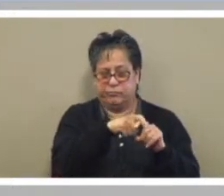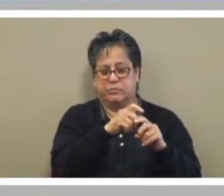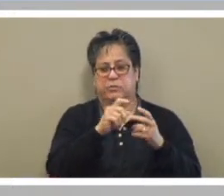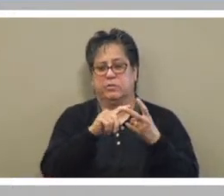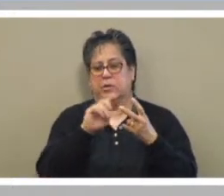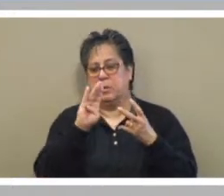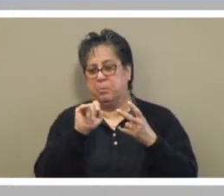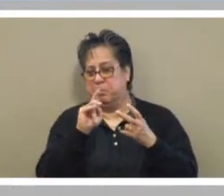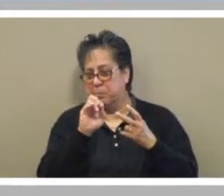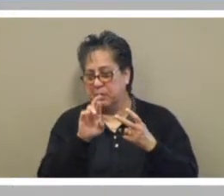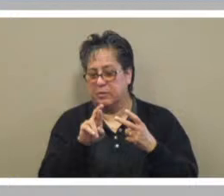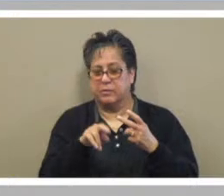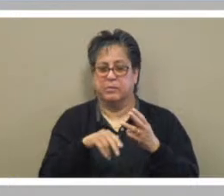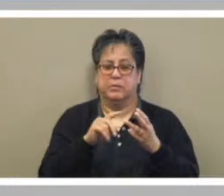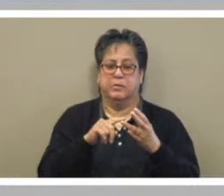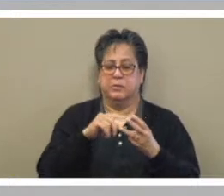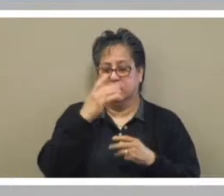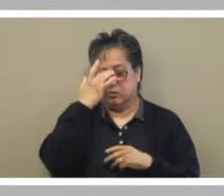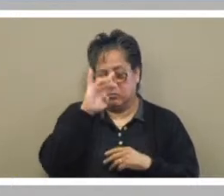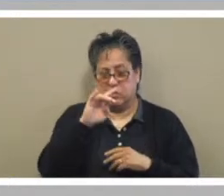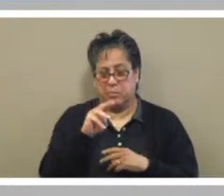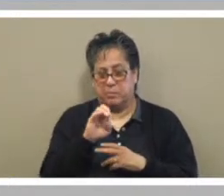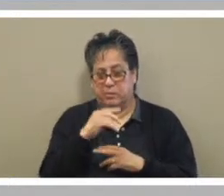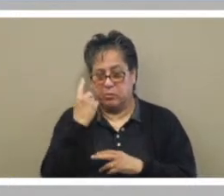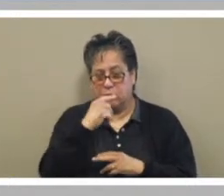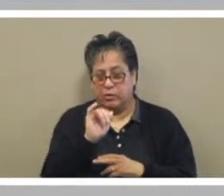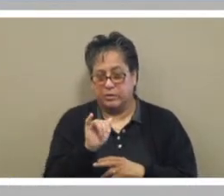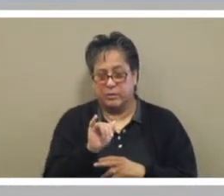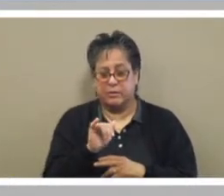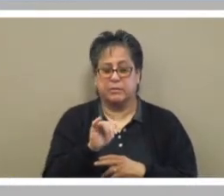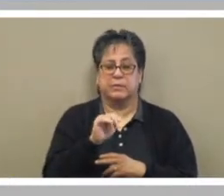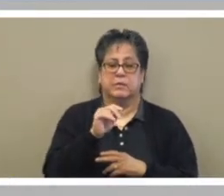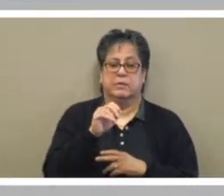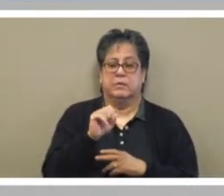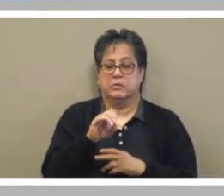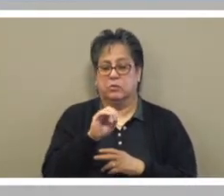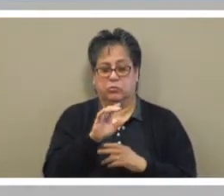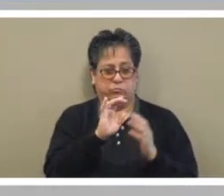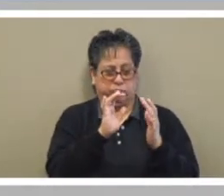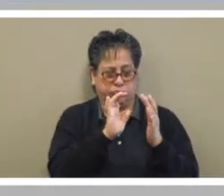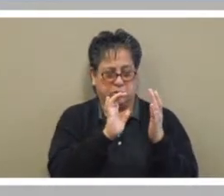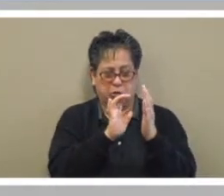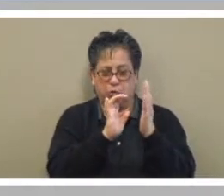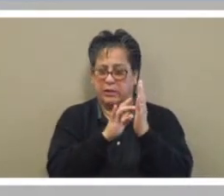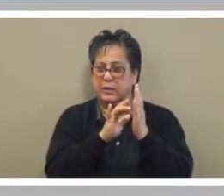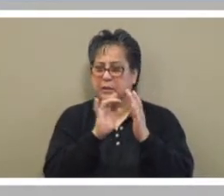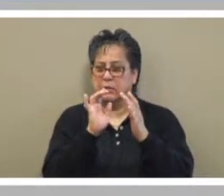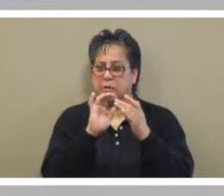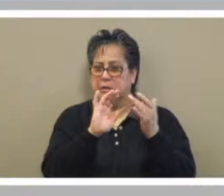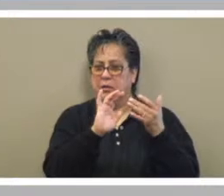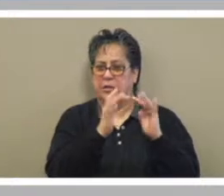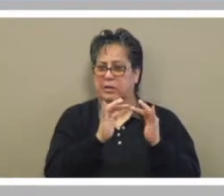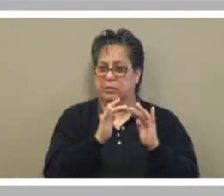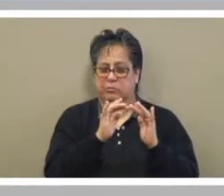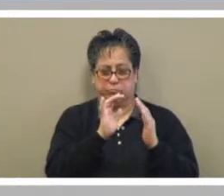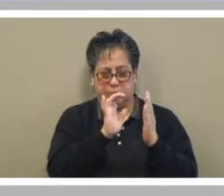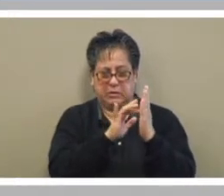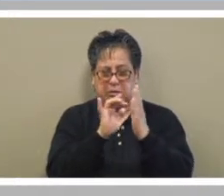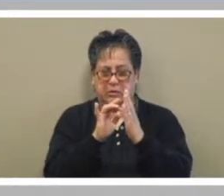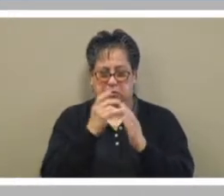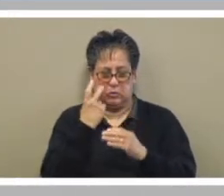banners, what the smart meter is going to look like. And all of these are interactive, so you can click on them and see what they are.